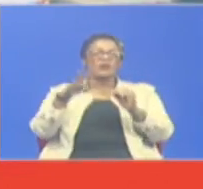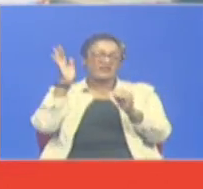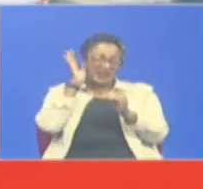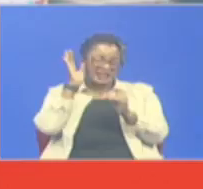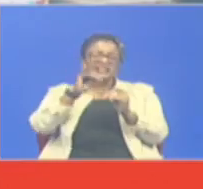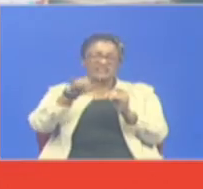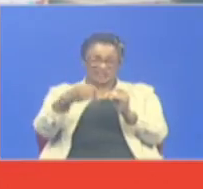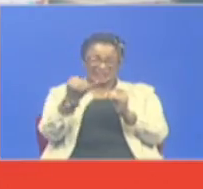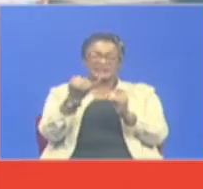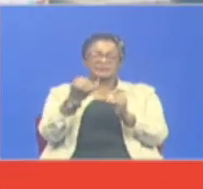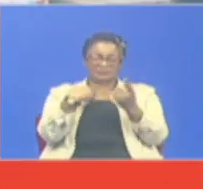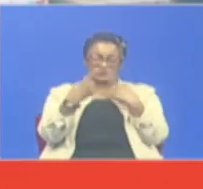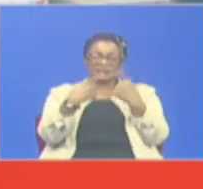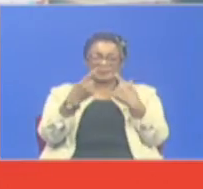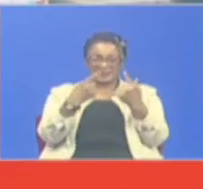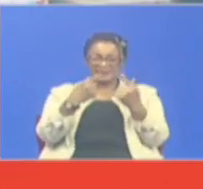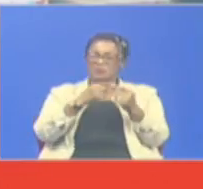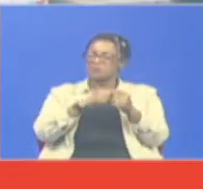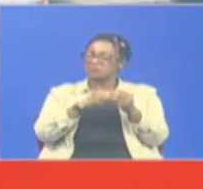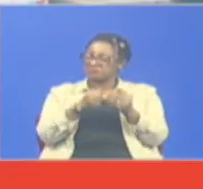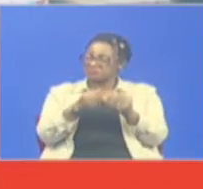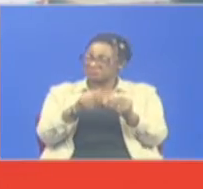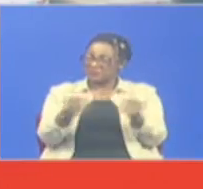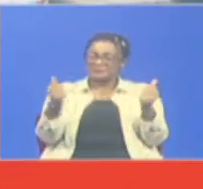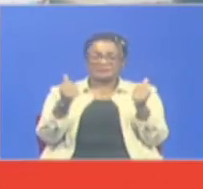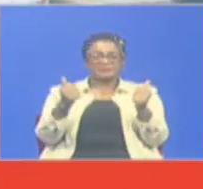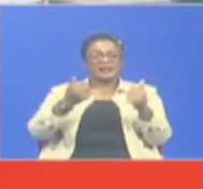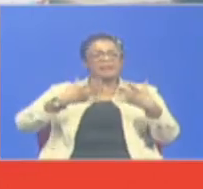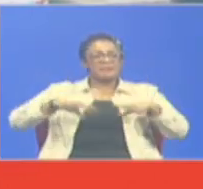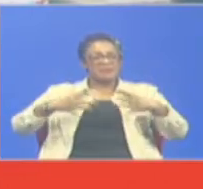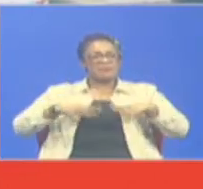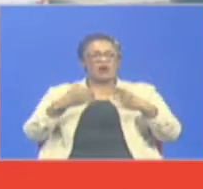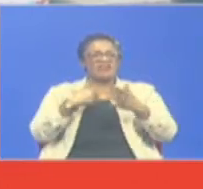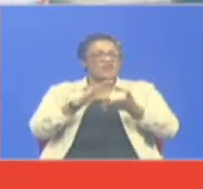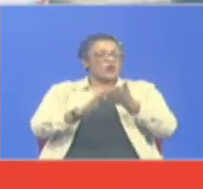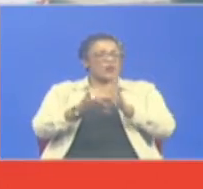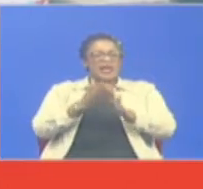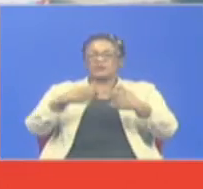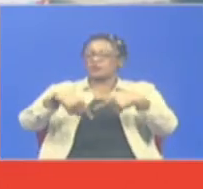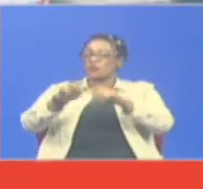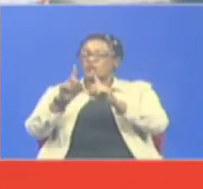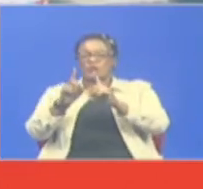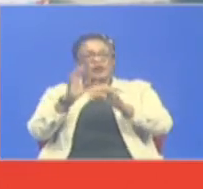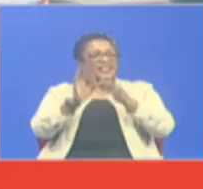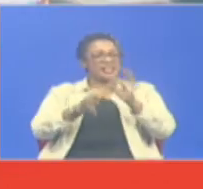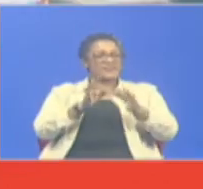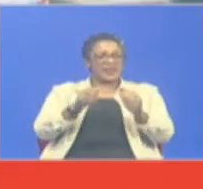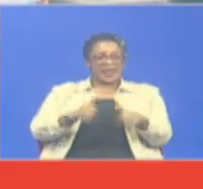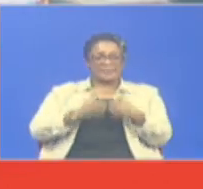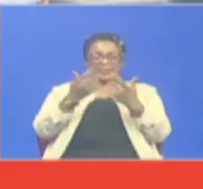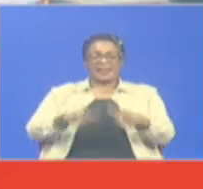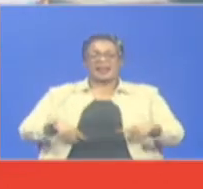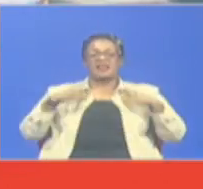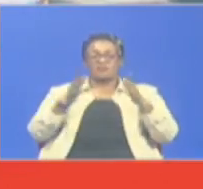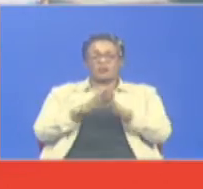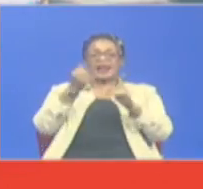very movingly on that regard, the phone calls she's getting, and people have nowhere to run if they're living with an abusive